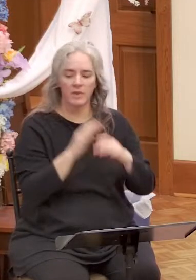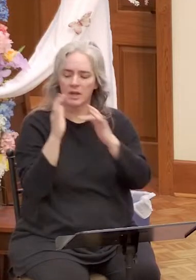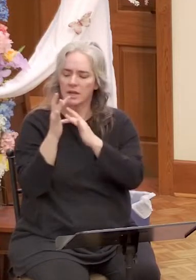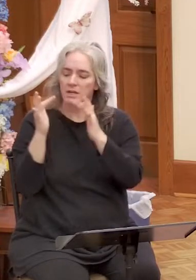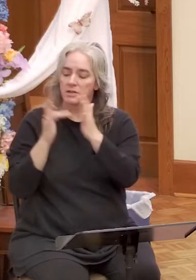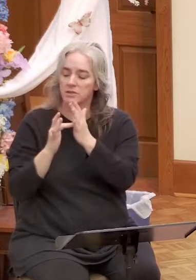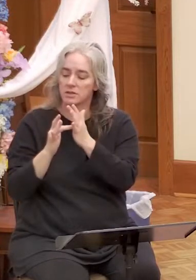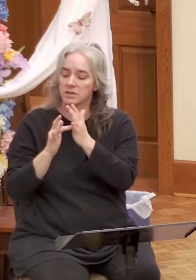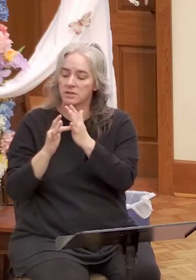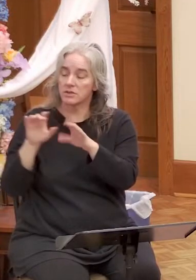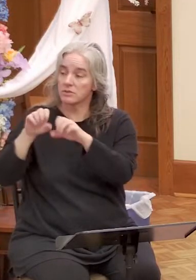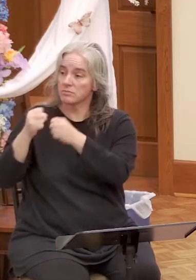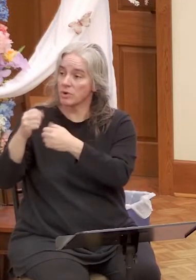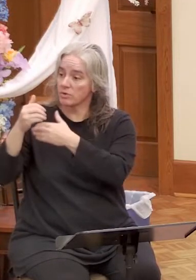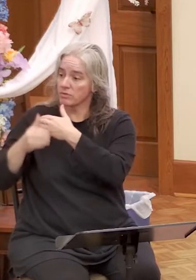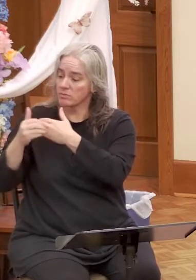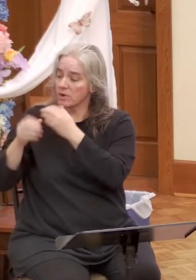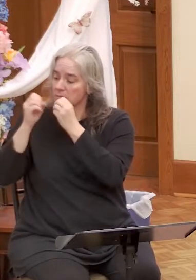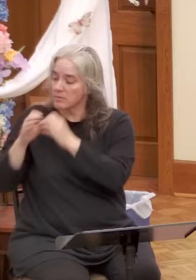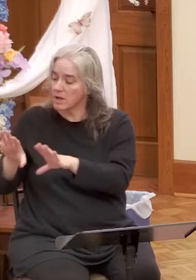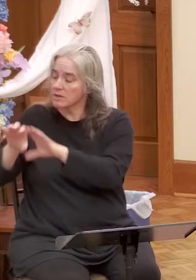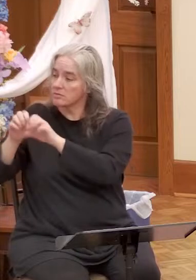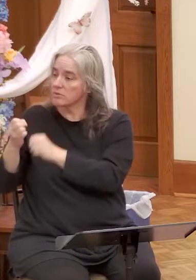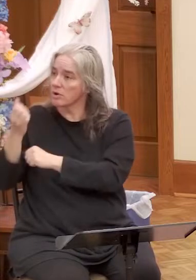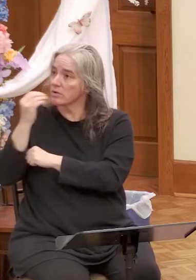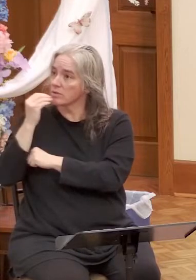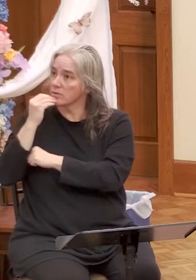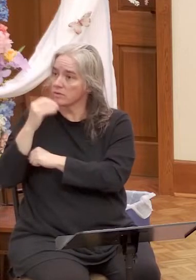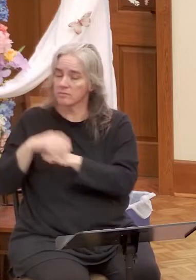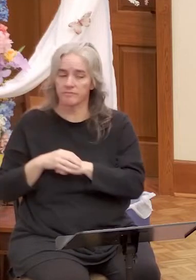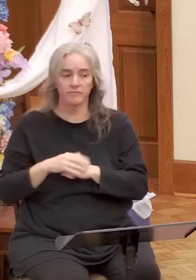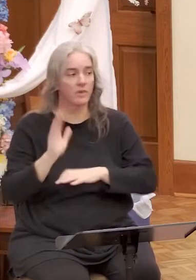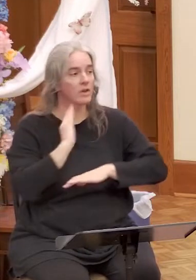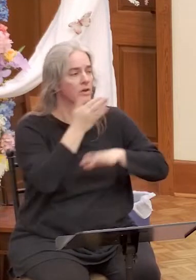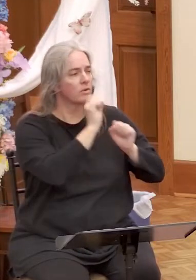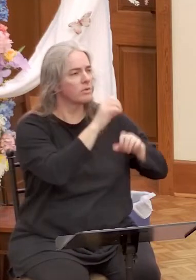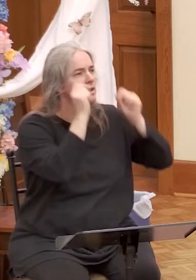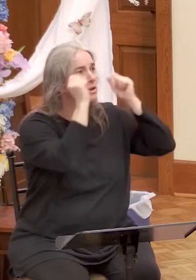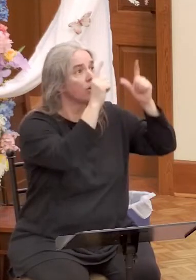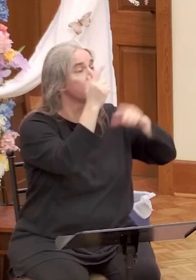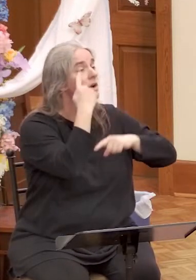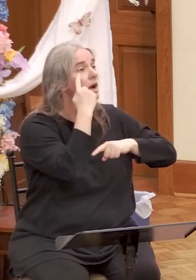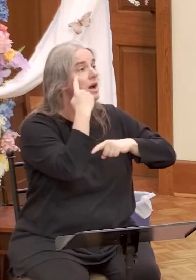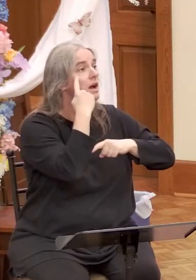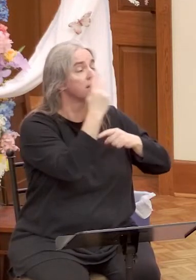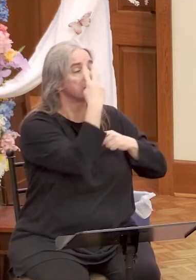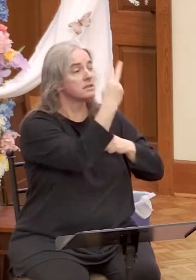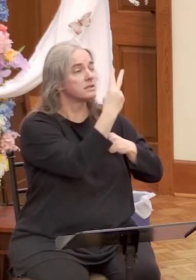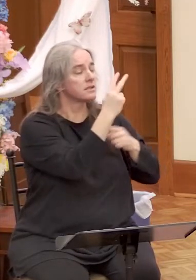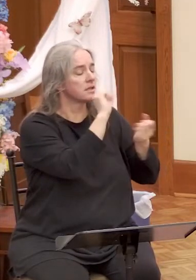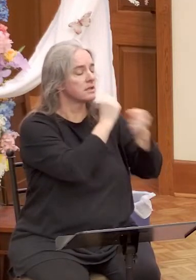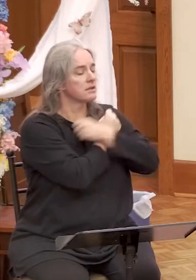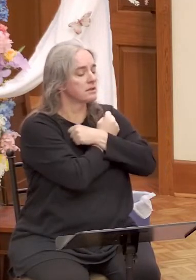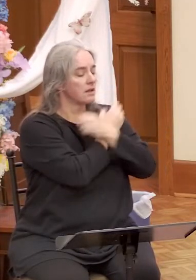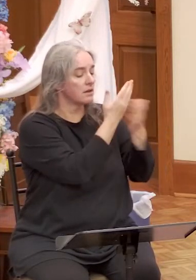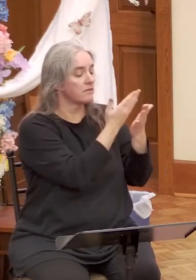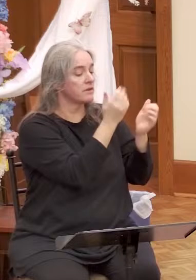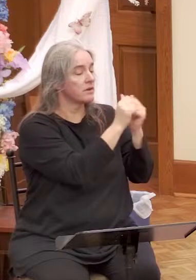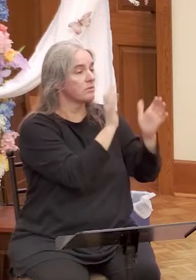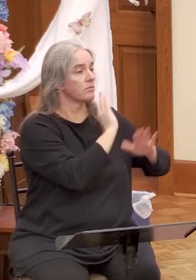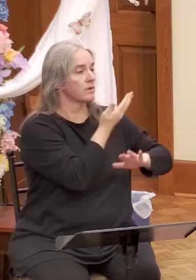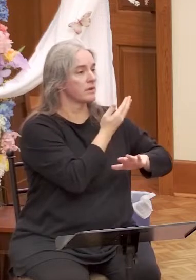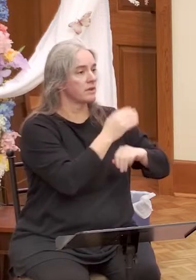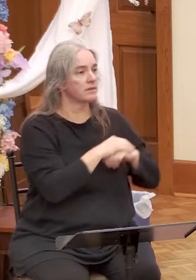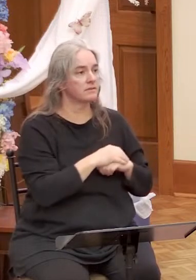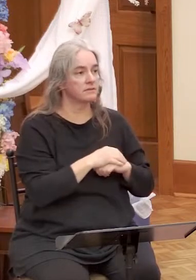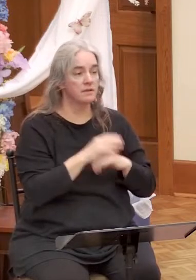gave it to them. We are capable of having our eyes opened to the presence of love in our midst. Jesus vanished from